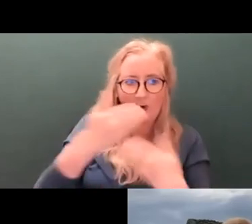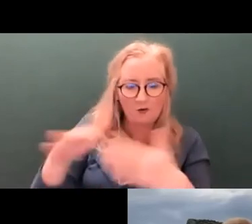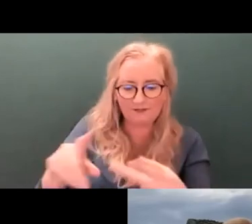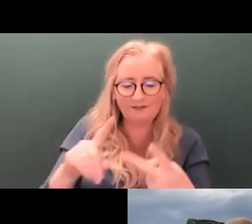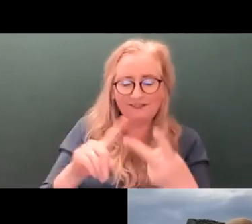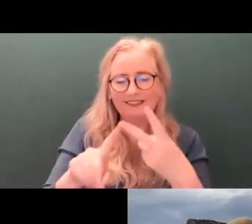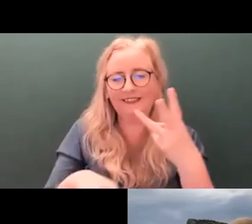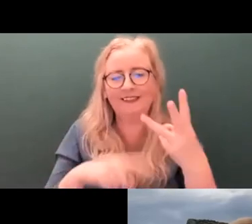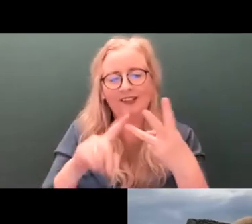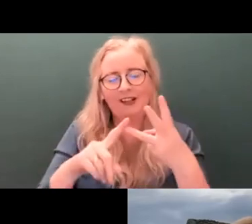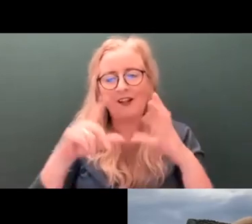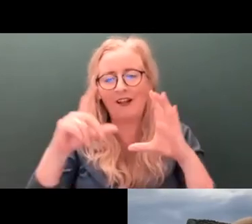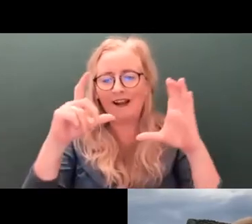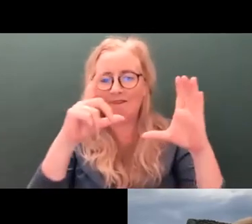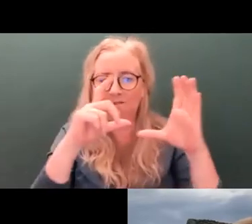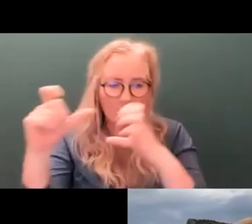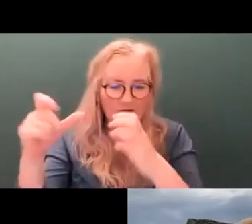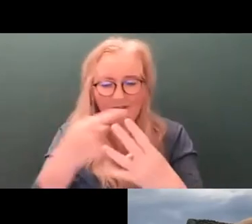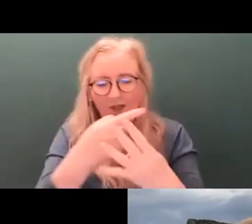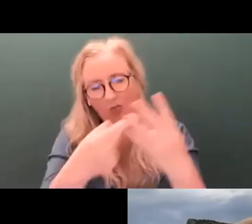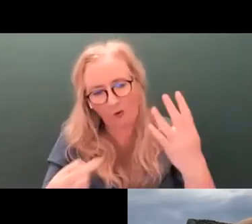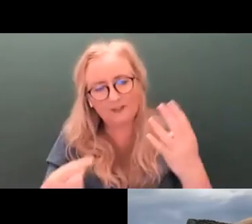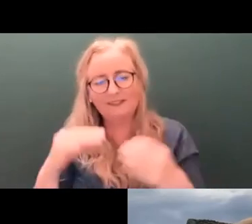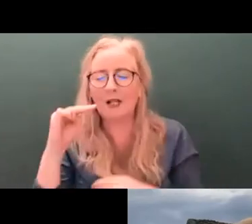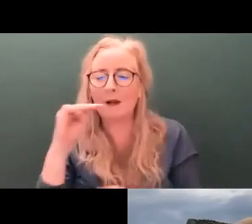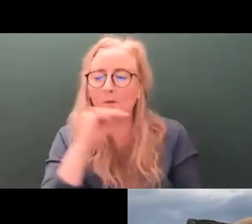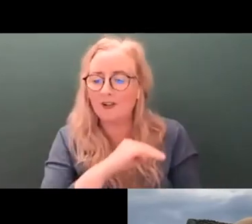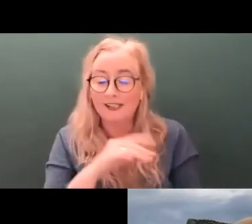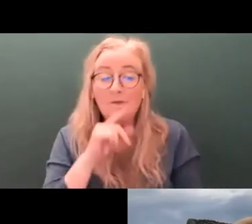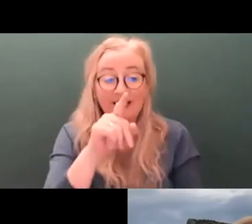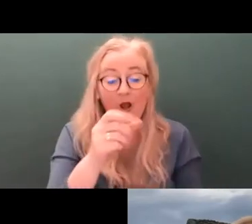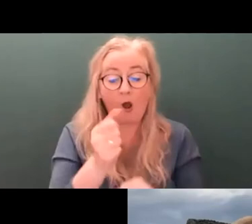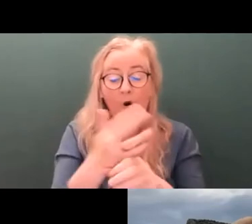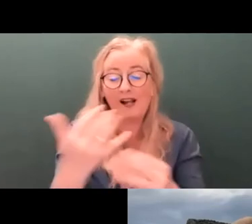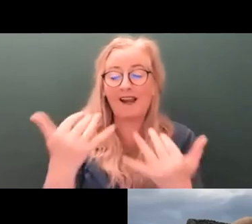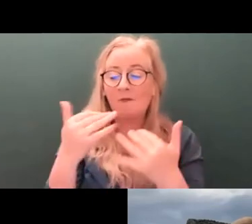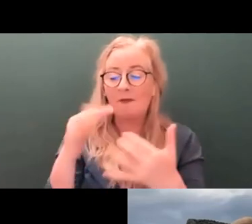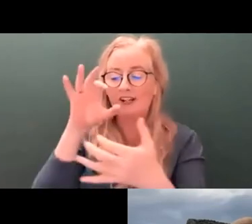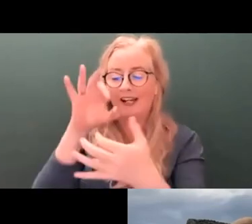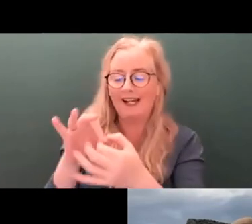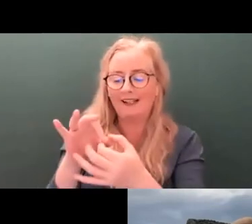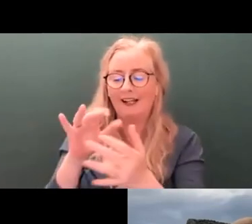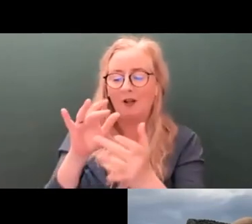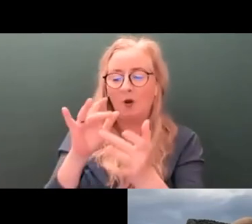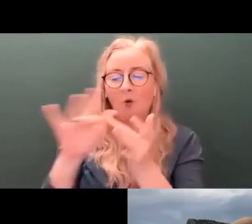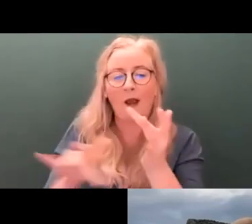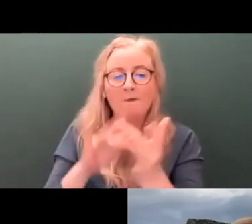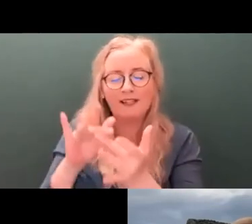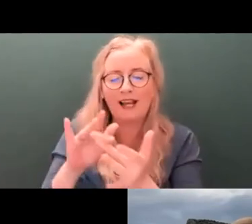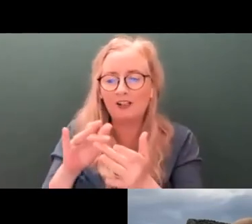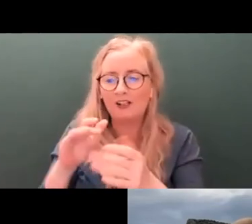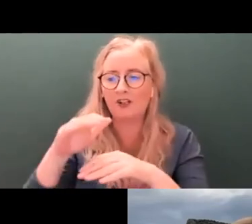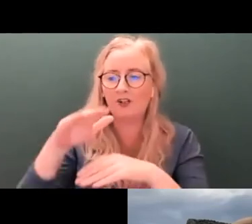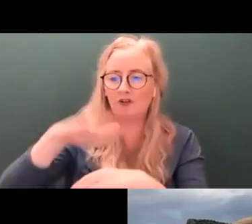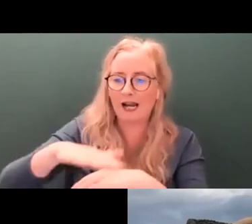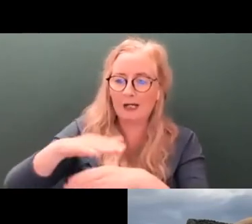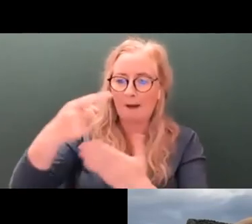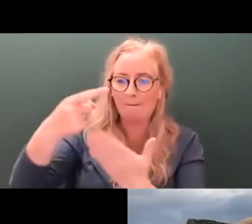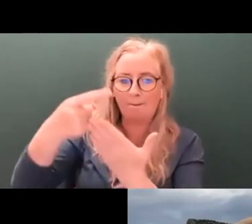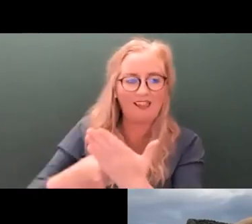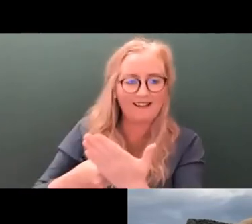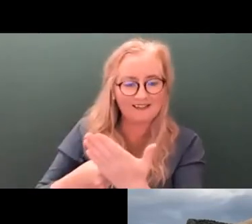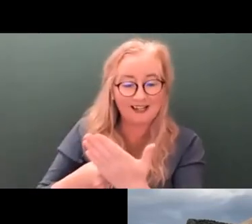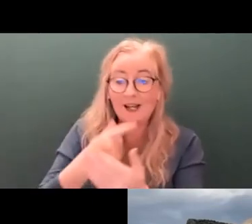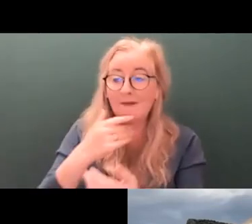are all things that are very important. You'll find them on our website, certainly under our child policy there, if that's out. And if in